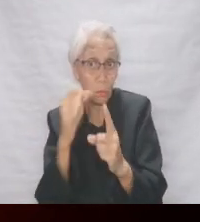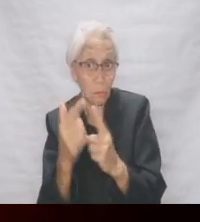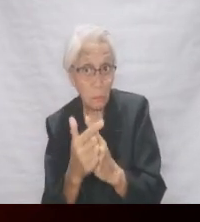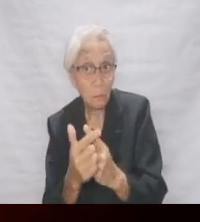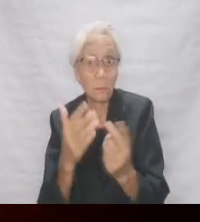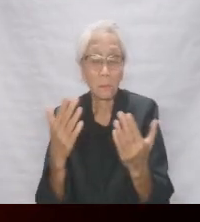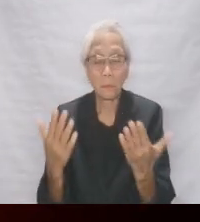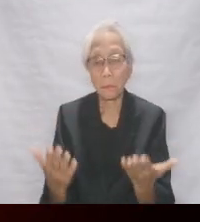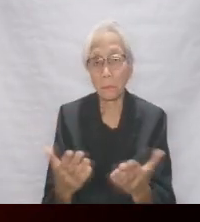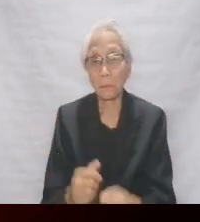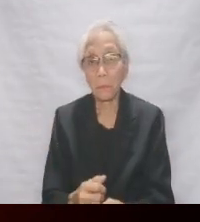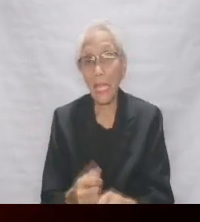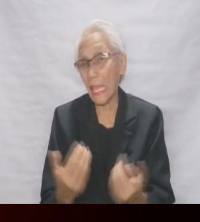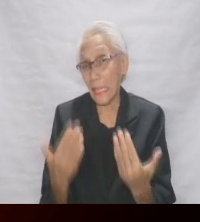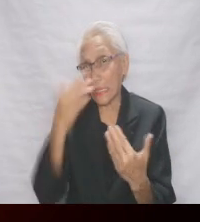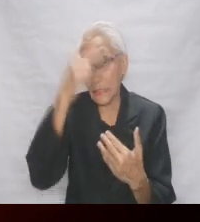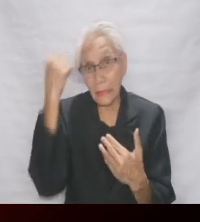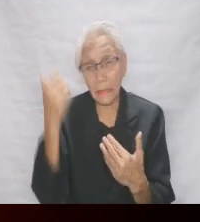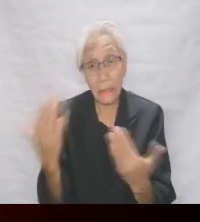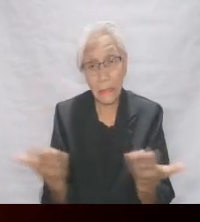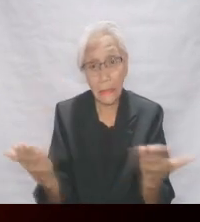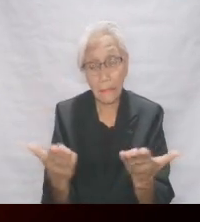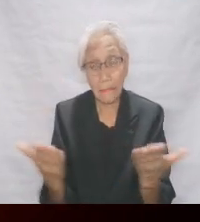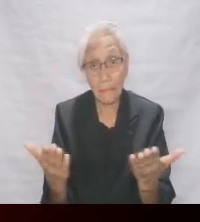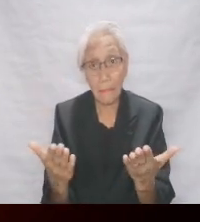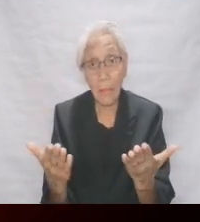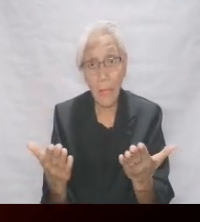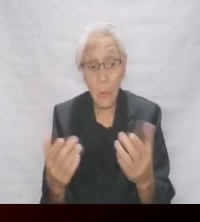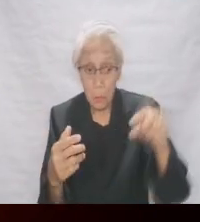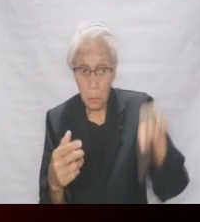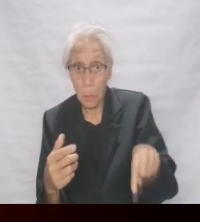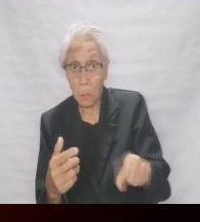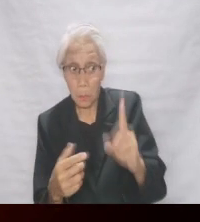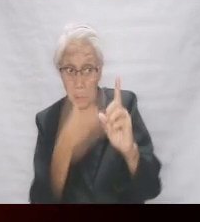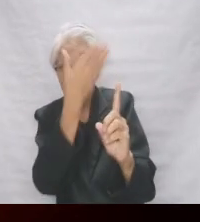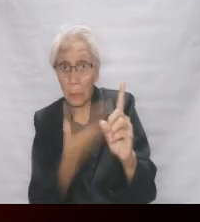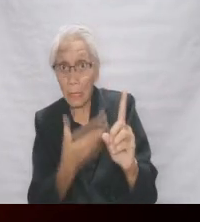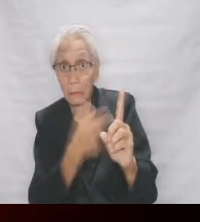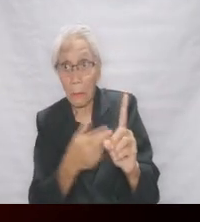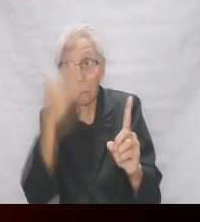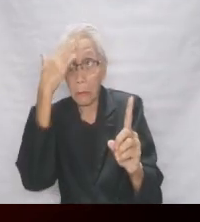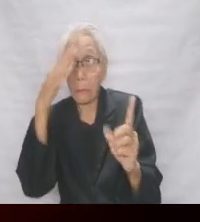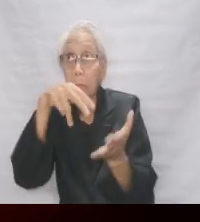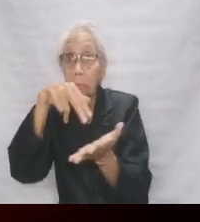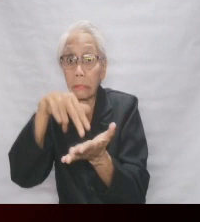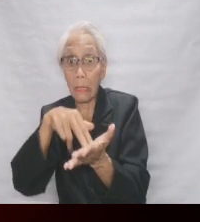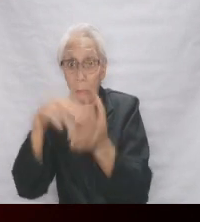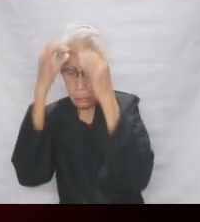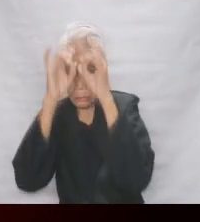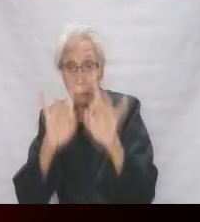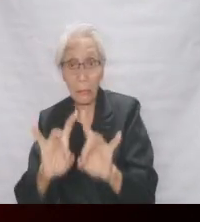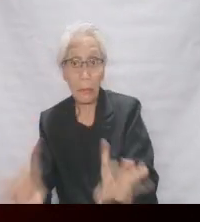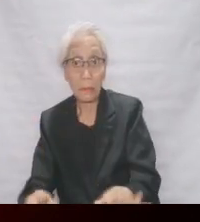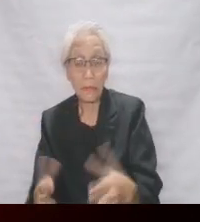Conformity is how we become socialized, but it can also cause us to develop bad habits or repeat past wrongs. And it's why even this rebel, who